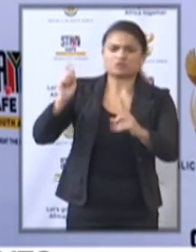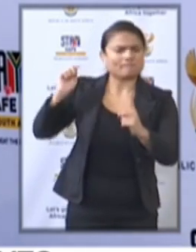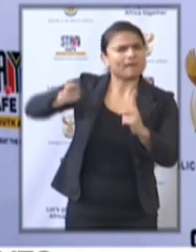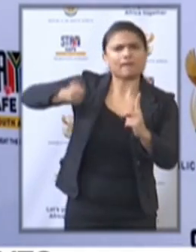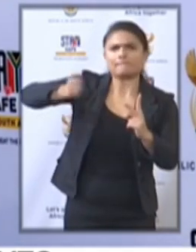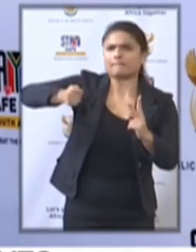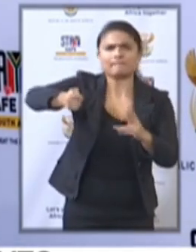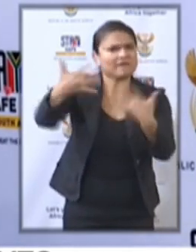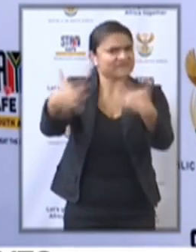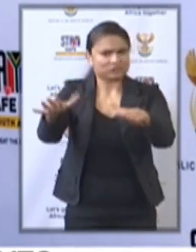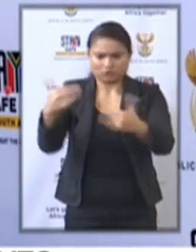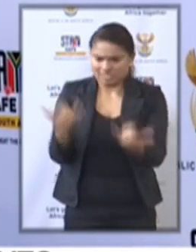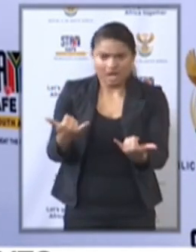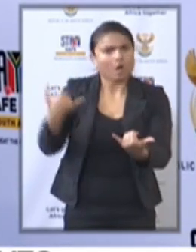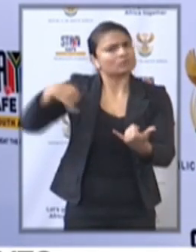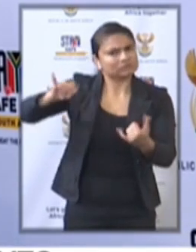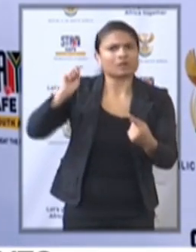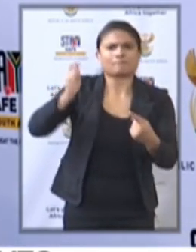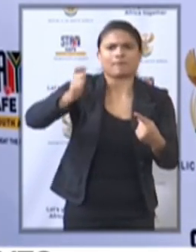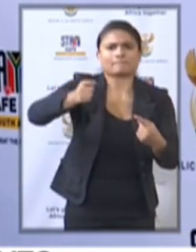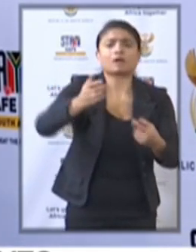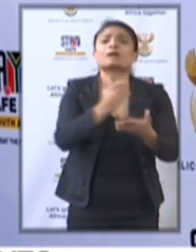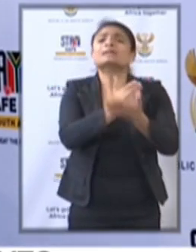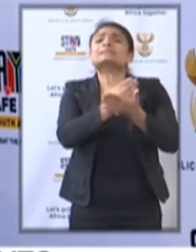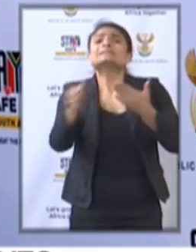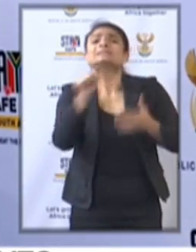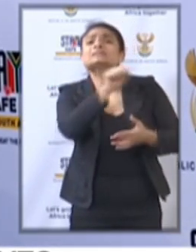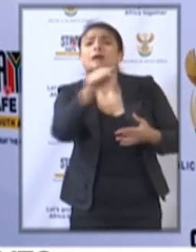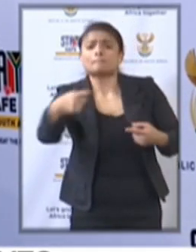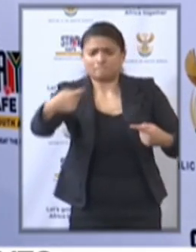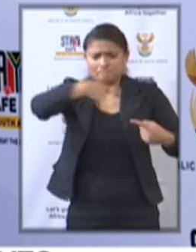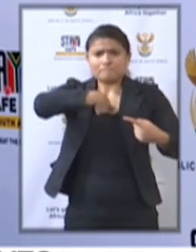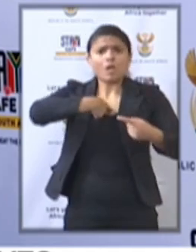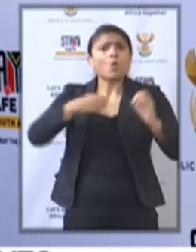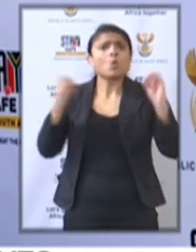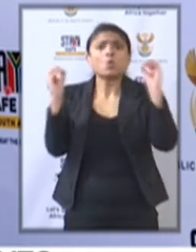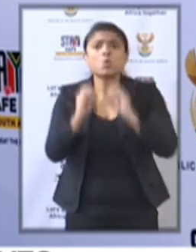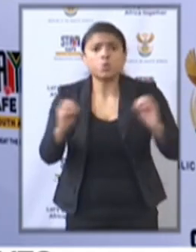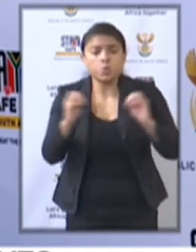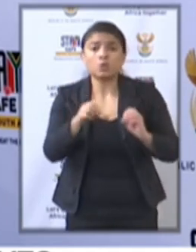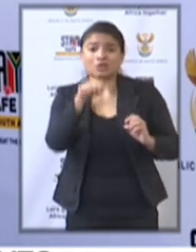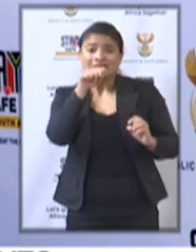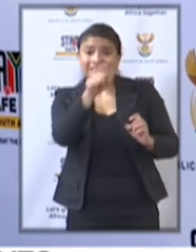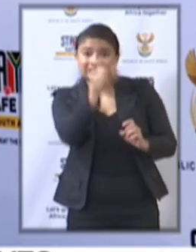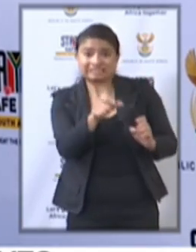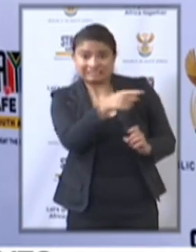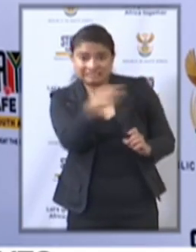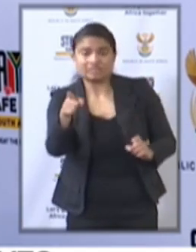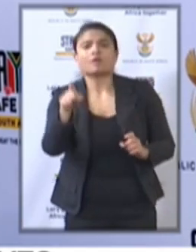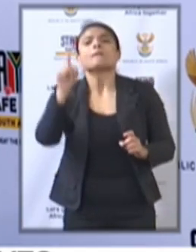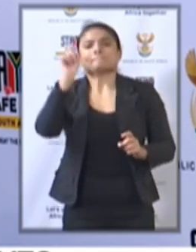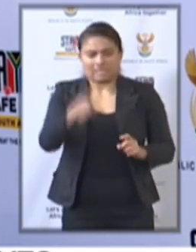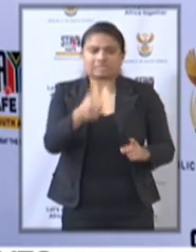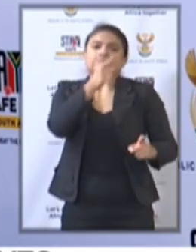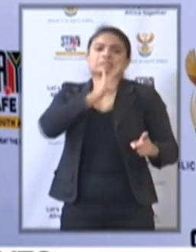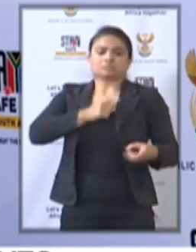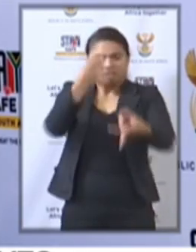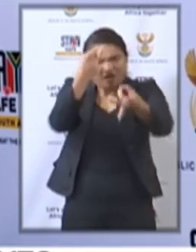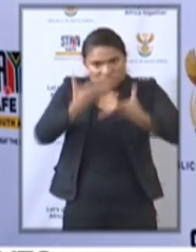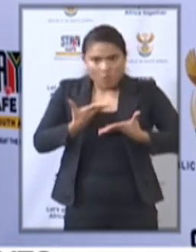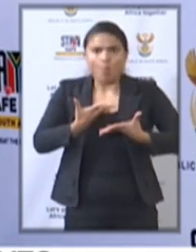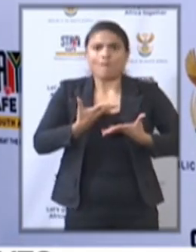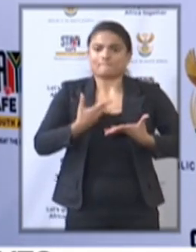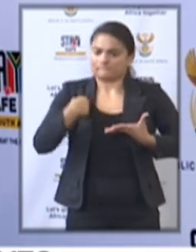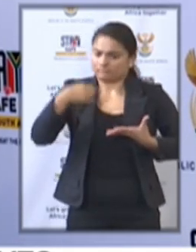Where there are NSFAS allowances that are not being paid, let's be told exactly,